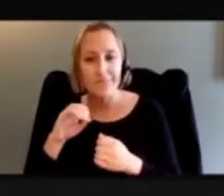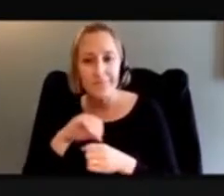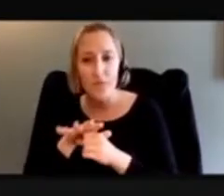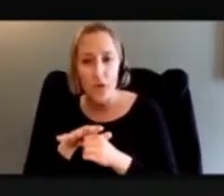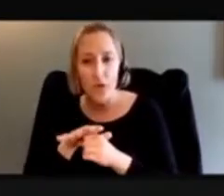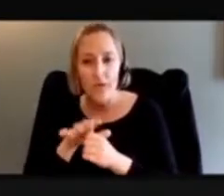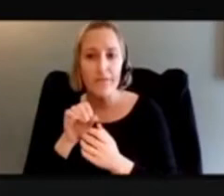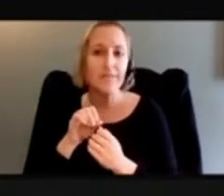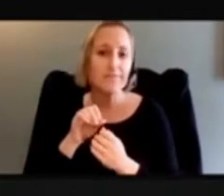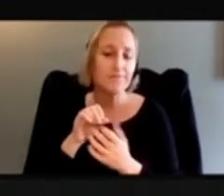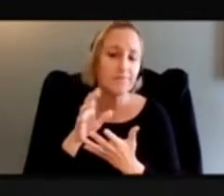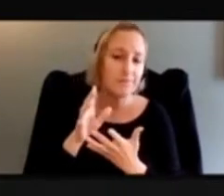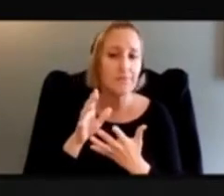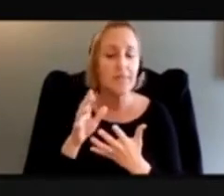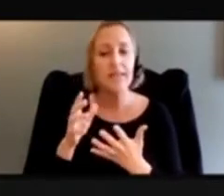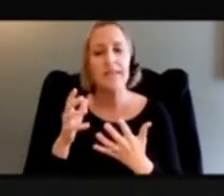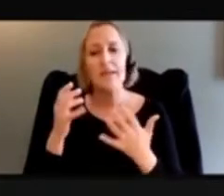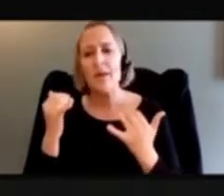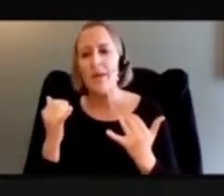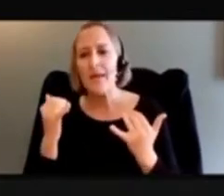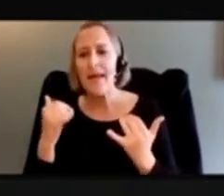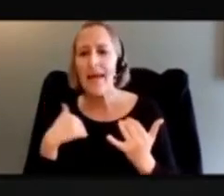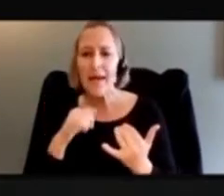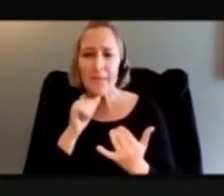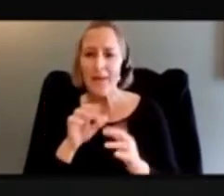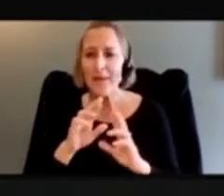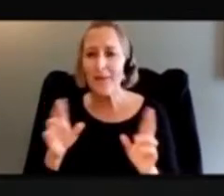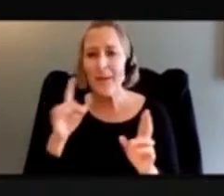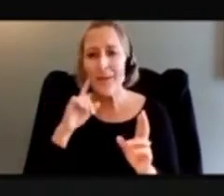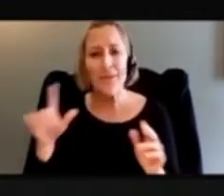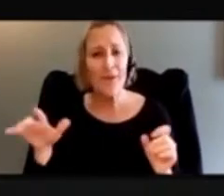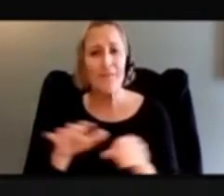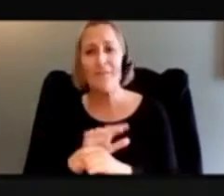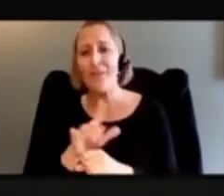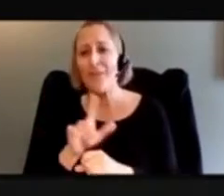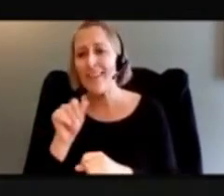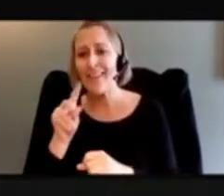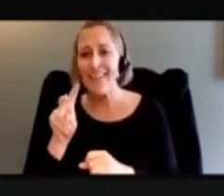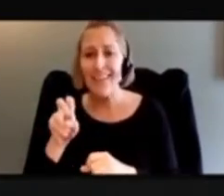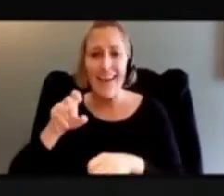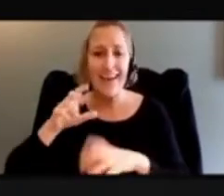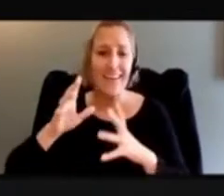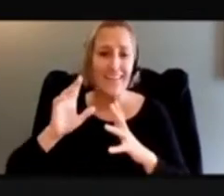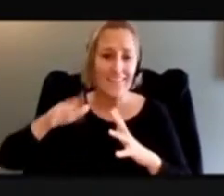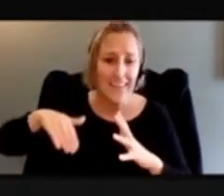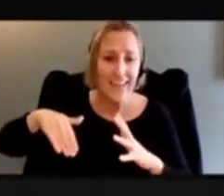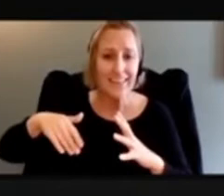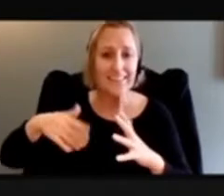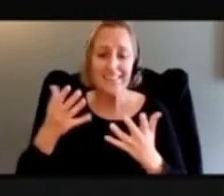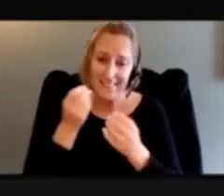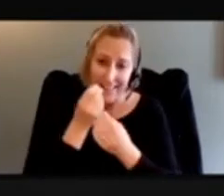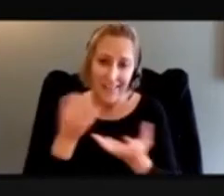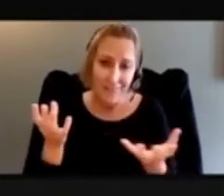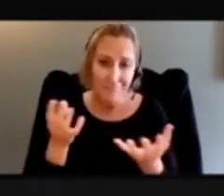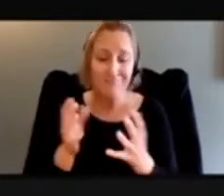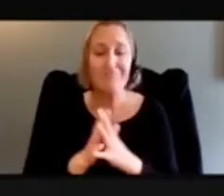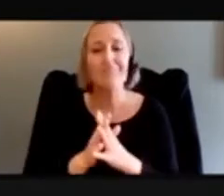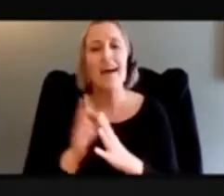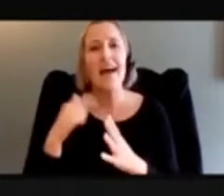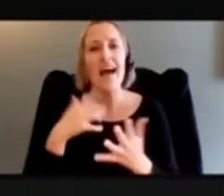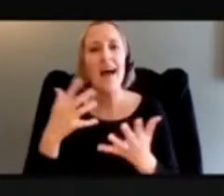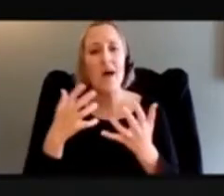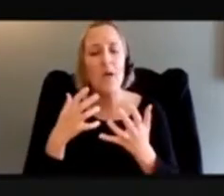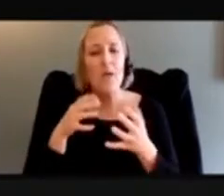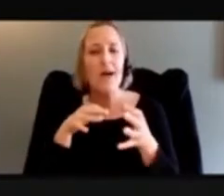am not quite ready for prime time yet, quite frankly, I like to anticipate that exuberance of